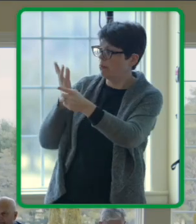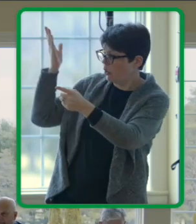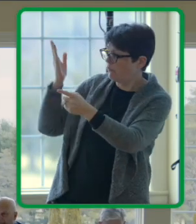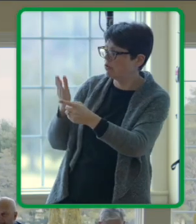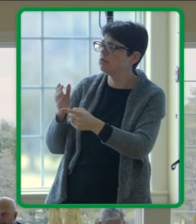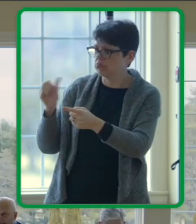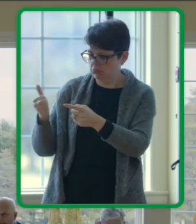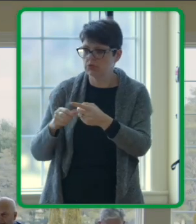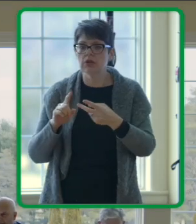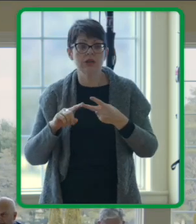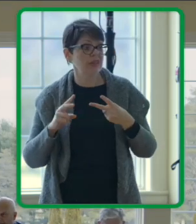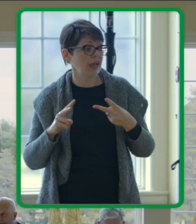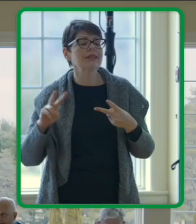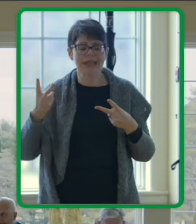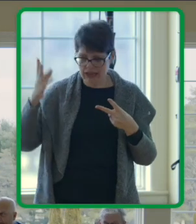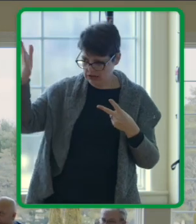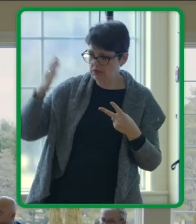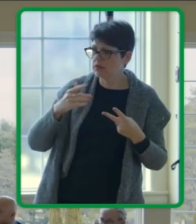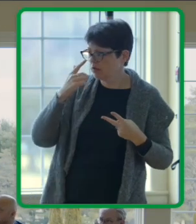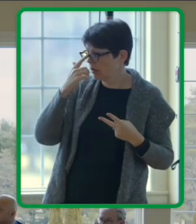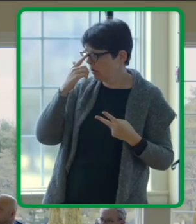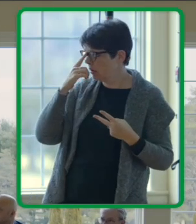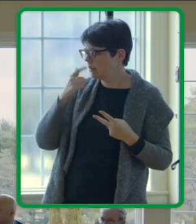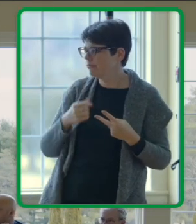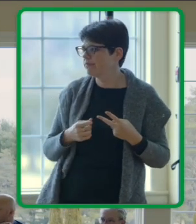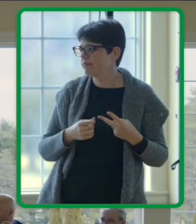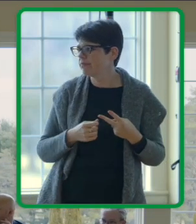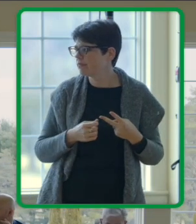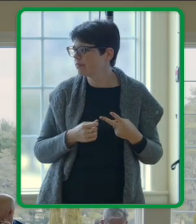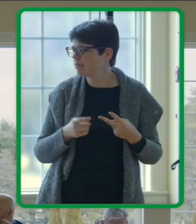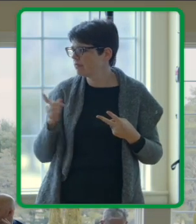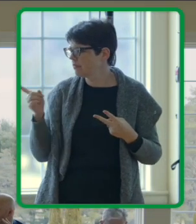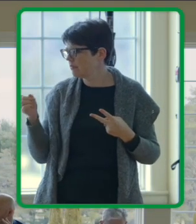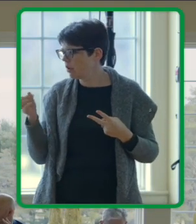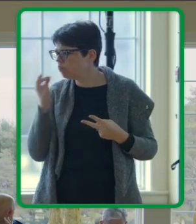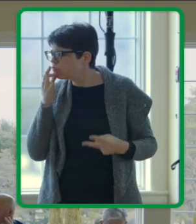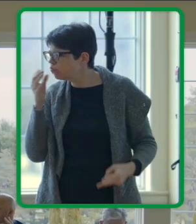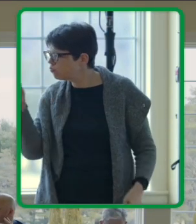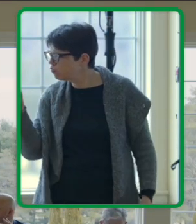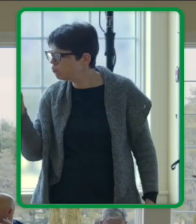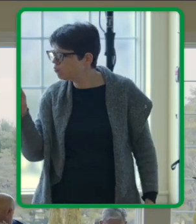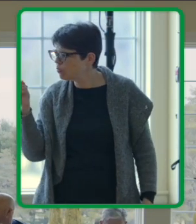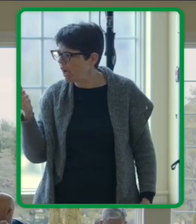I have a motion. Do I have a second? Thank you. You're good at motions.